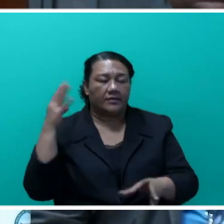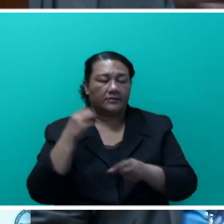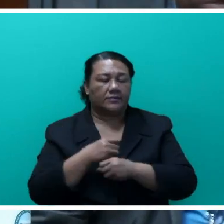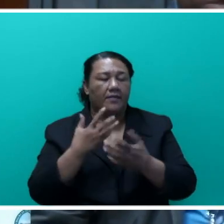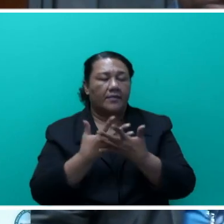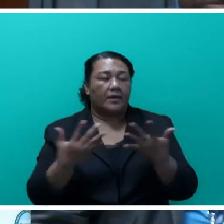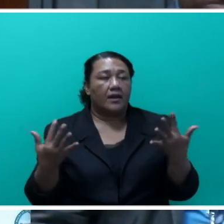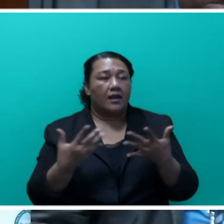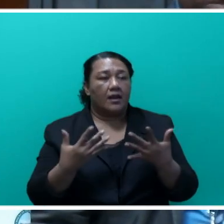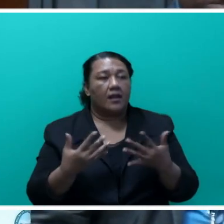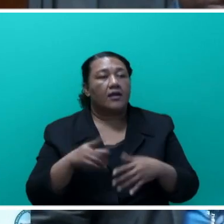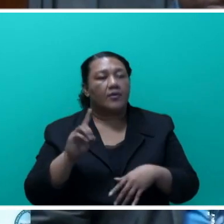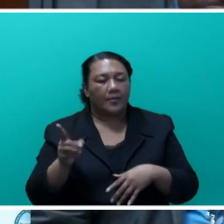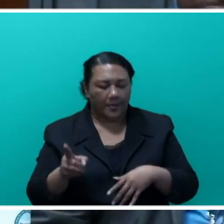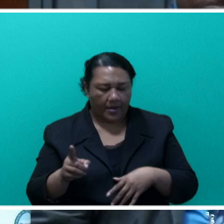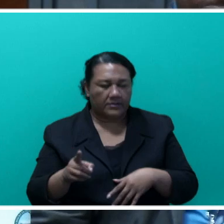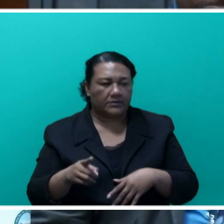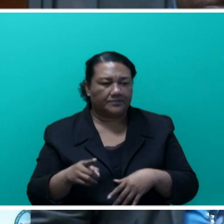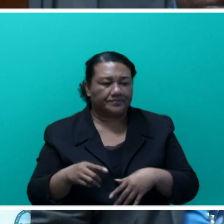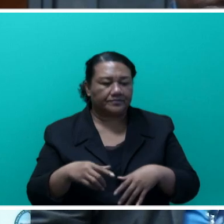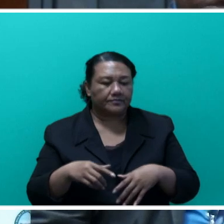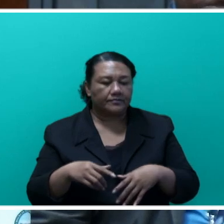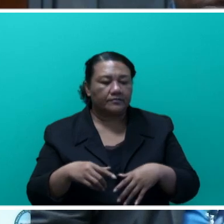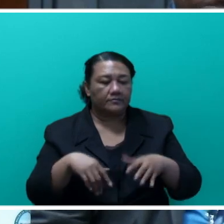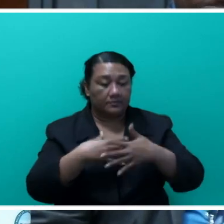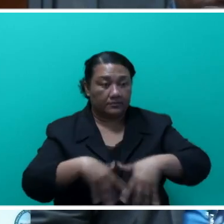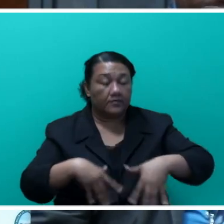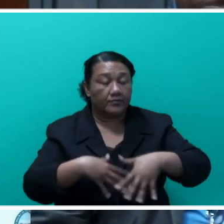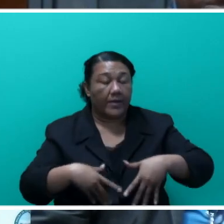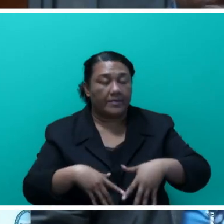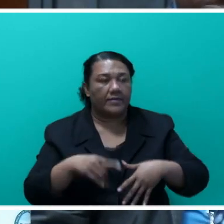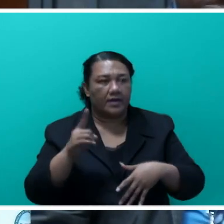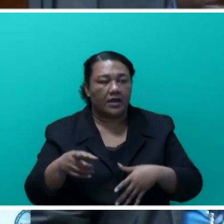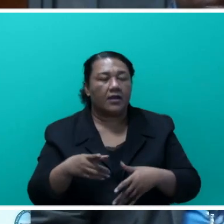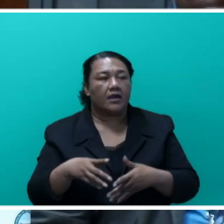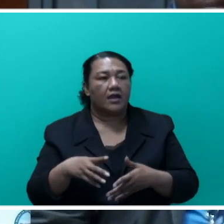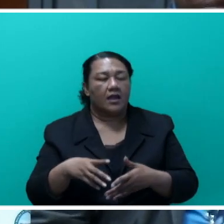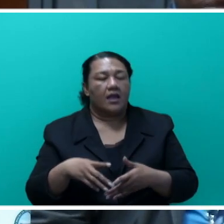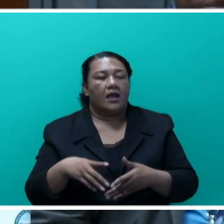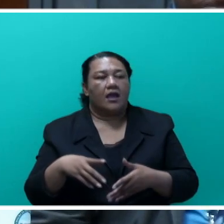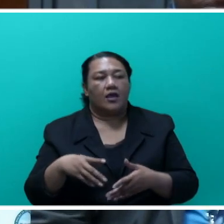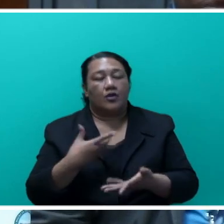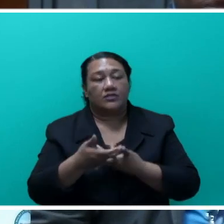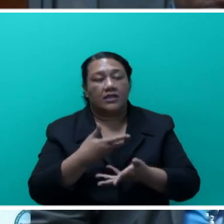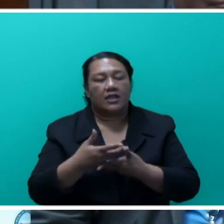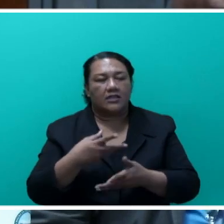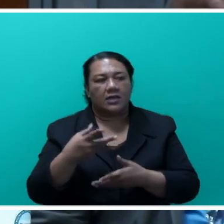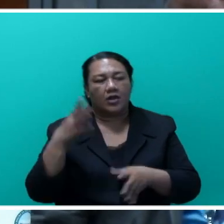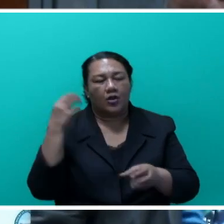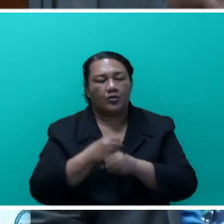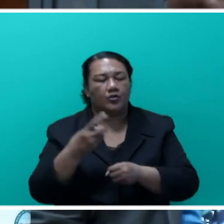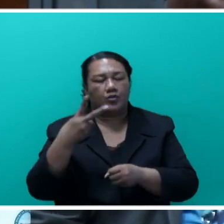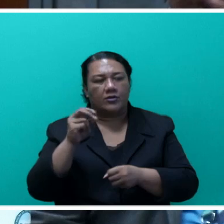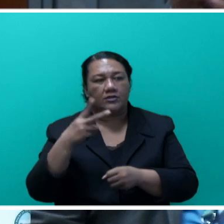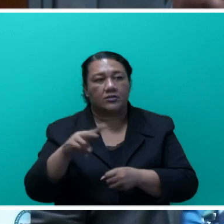consultation and submit the final draft of the revised National Housing Policy to Cabinet by October 2024. Speaker, sir, throughout